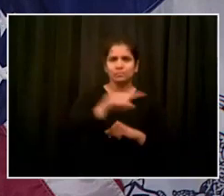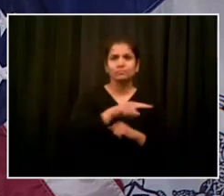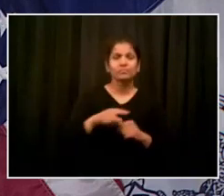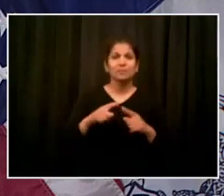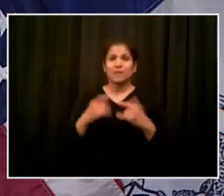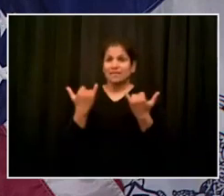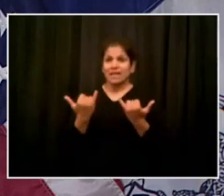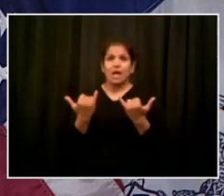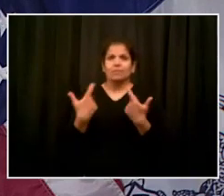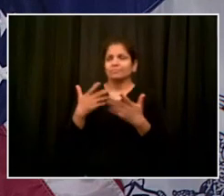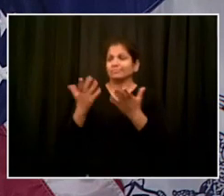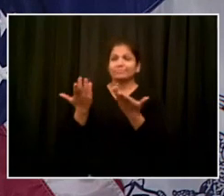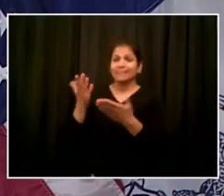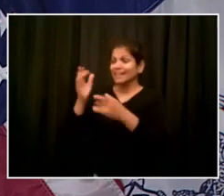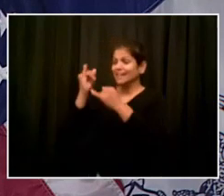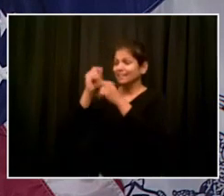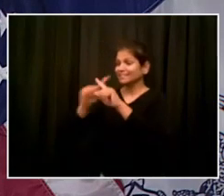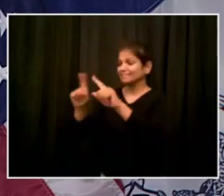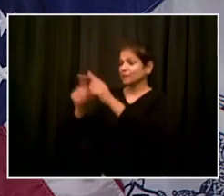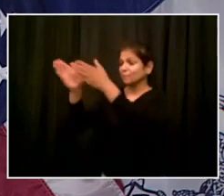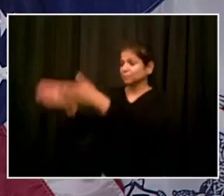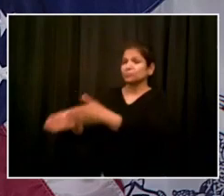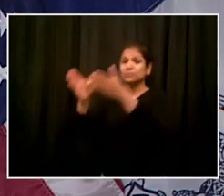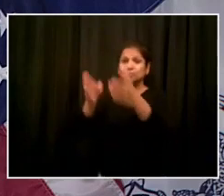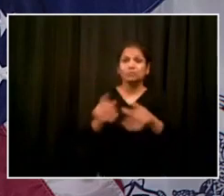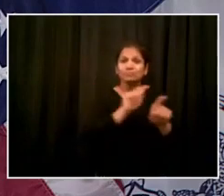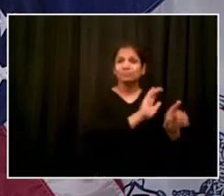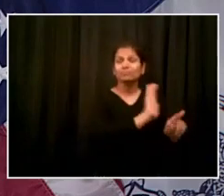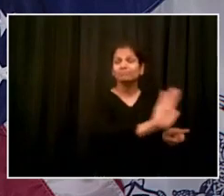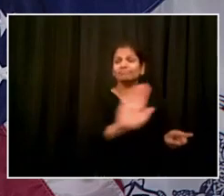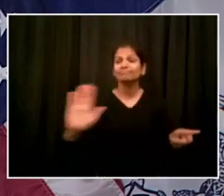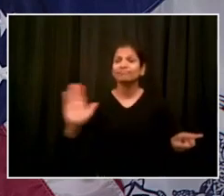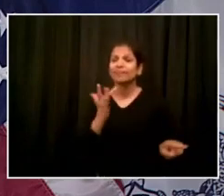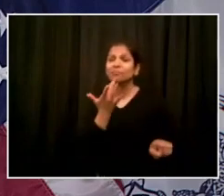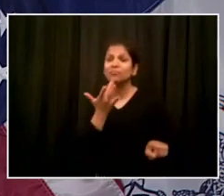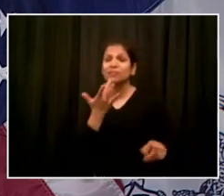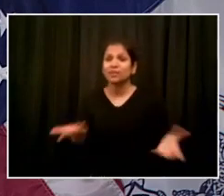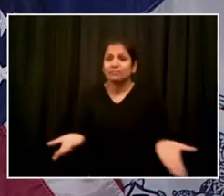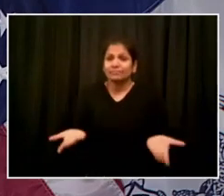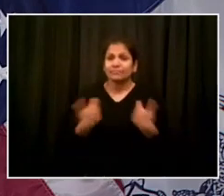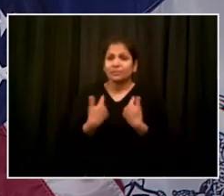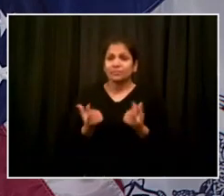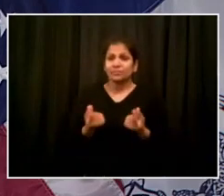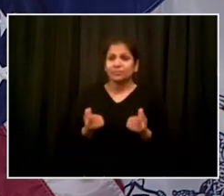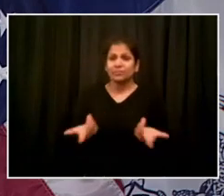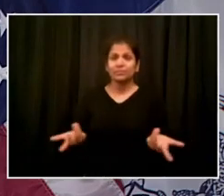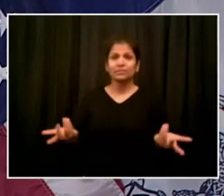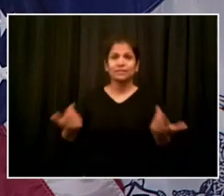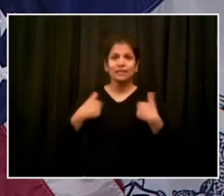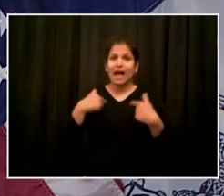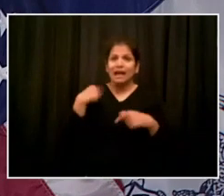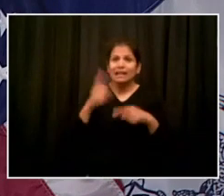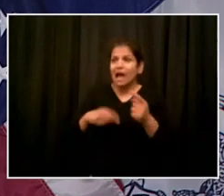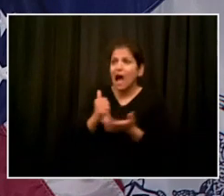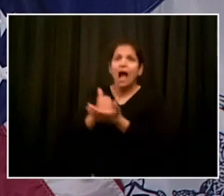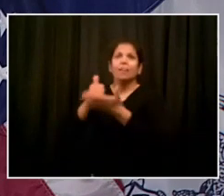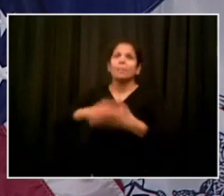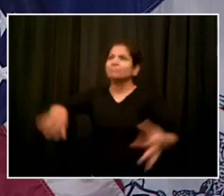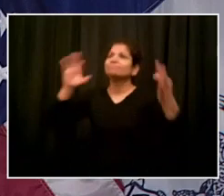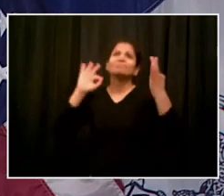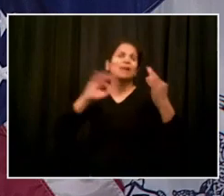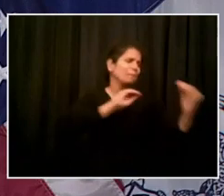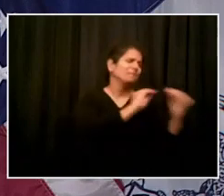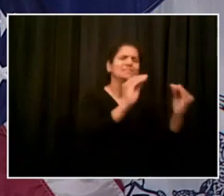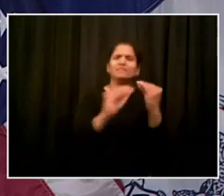make smart, pragmatic choices, and they do not expect that the government can cover every single need. If we can find anything else